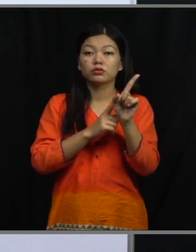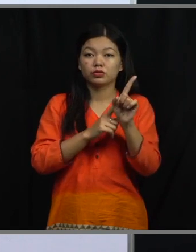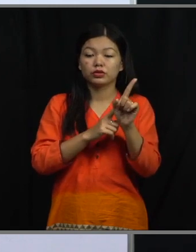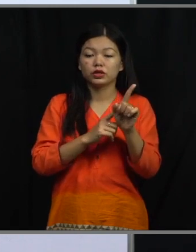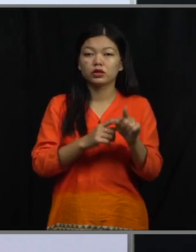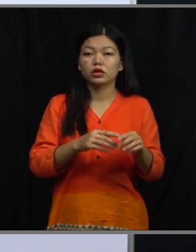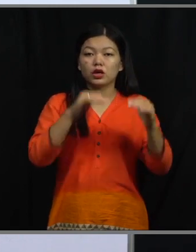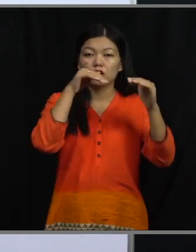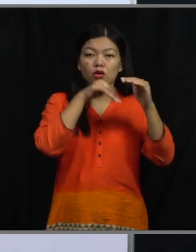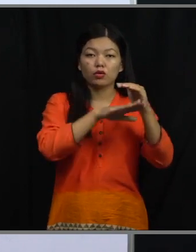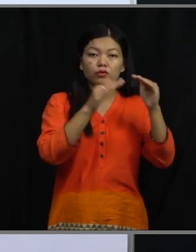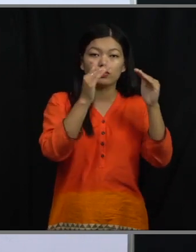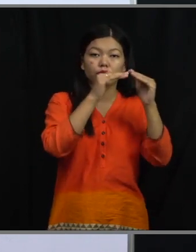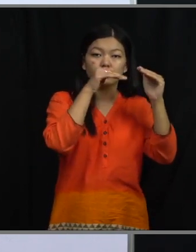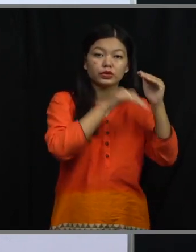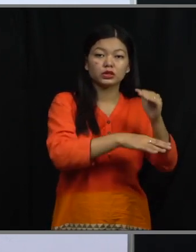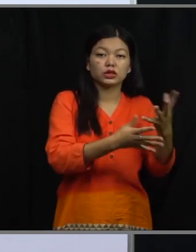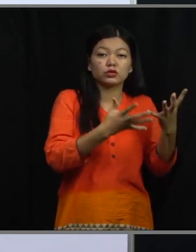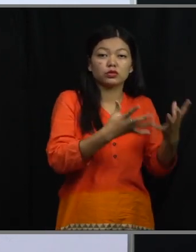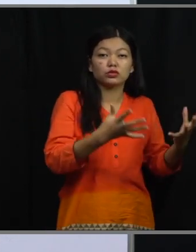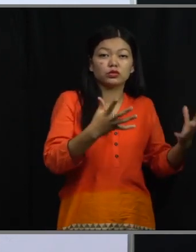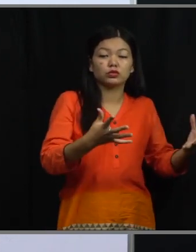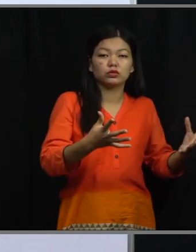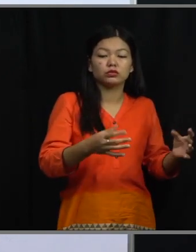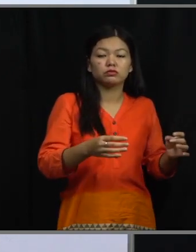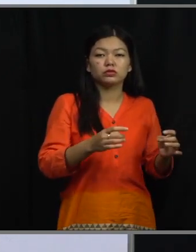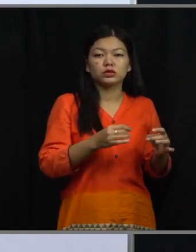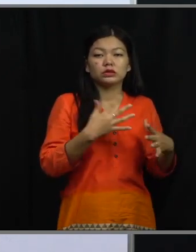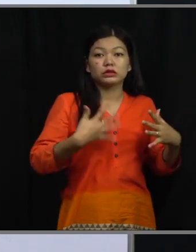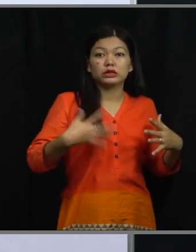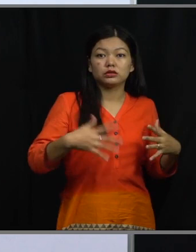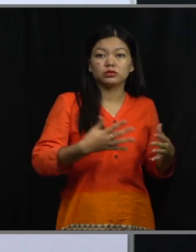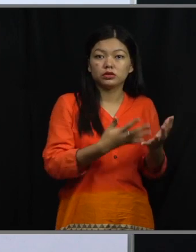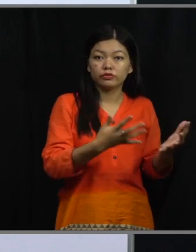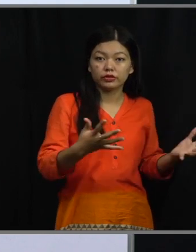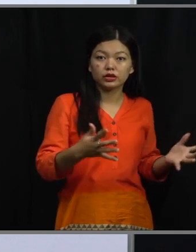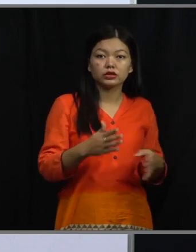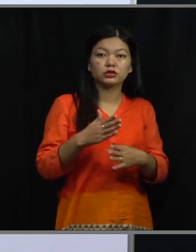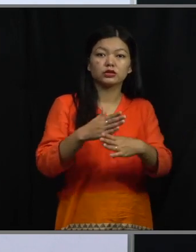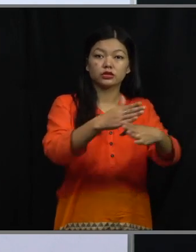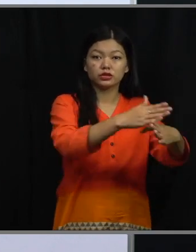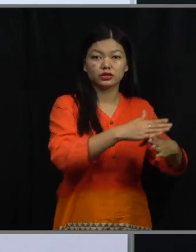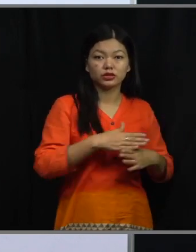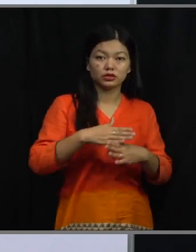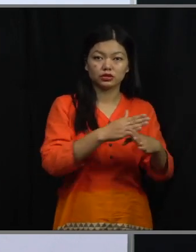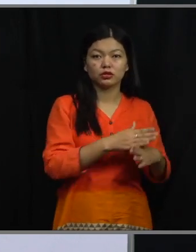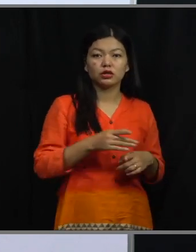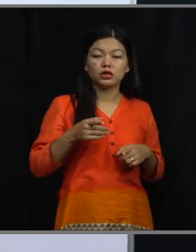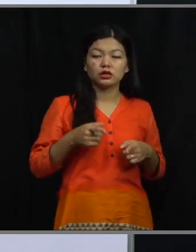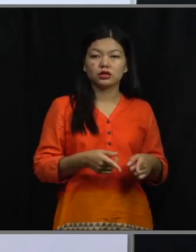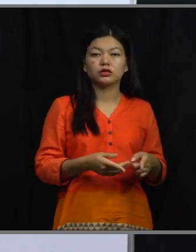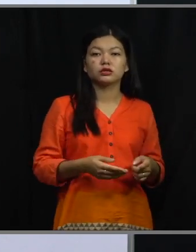this, there is a way of tracing their descent also. Descent is like one person belonging to a